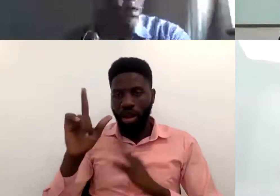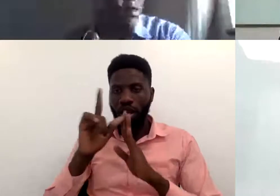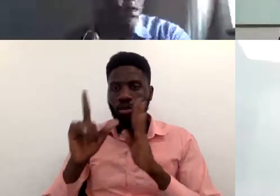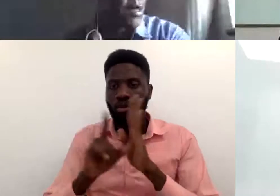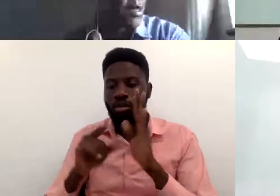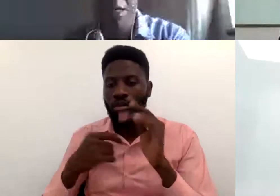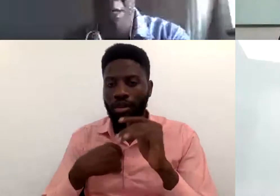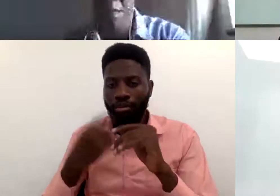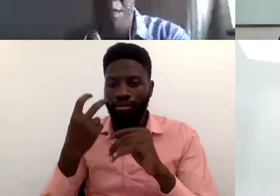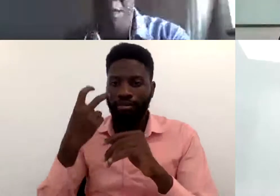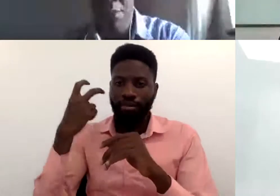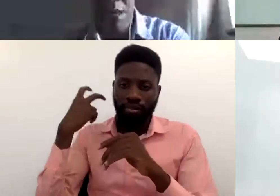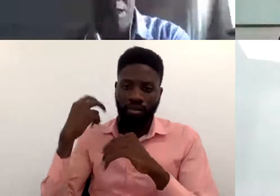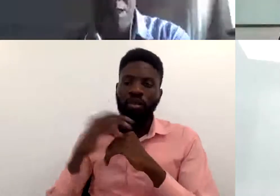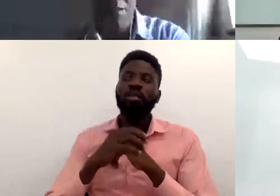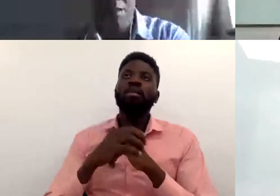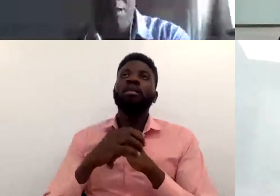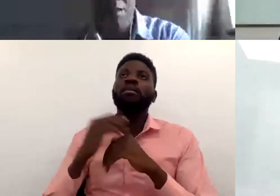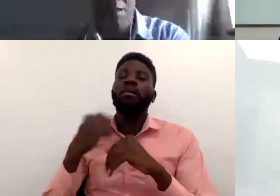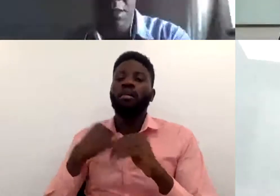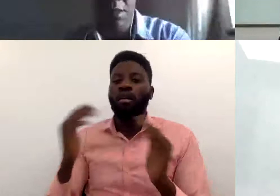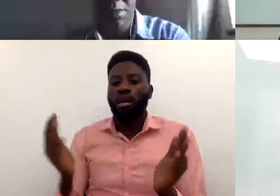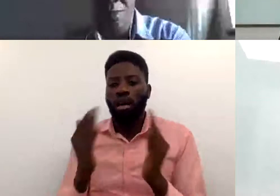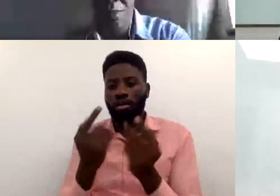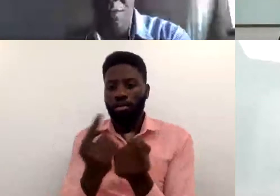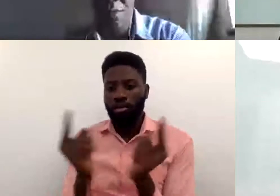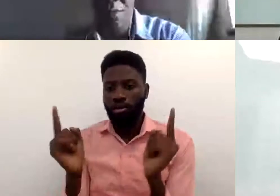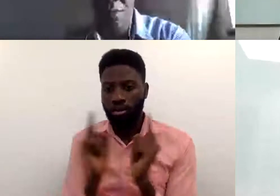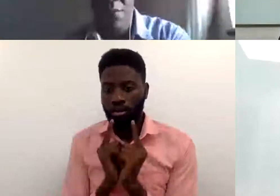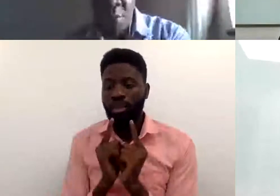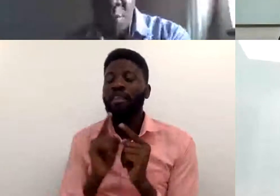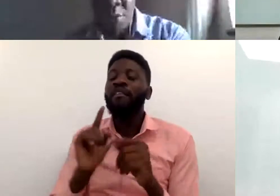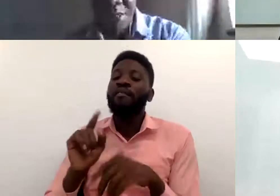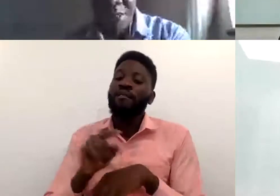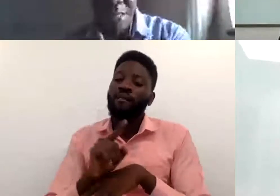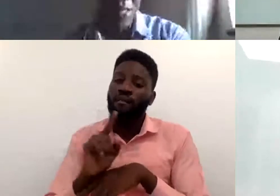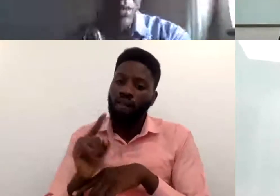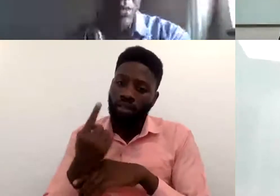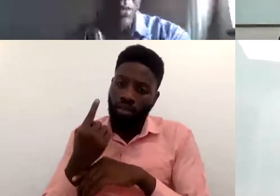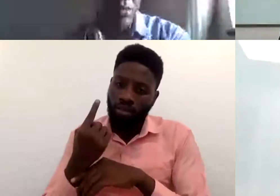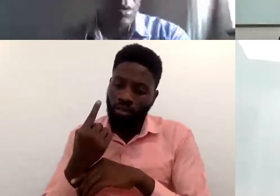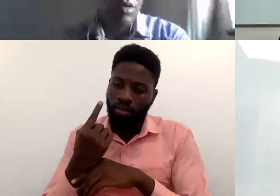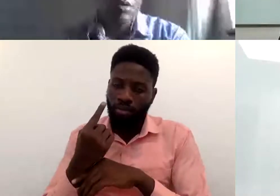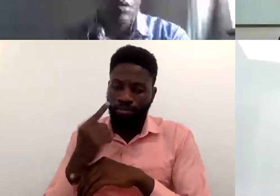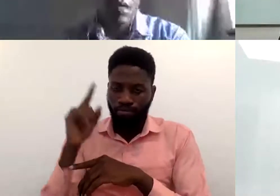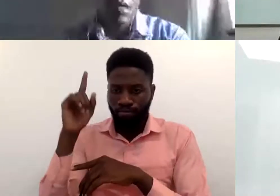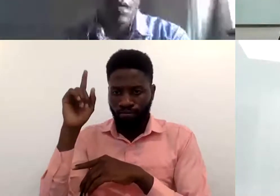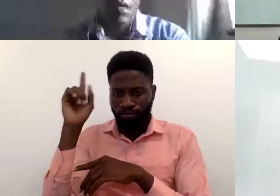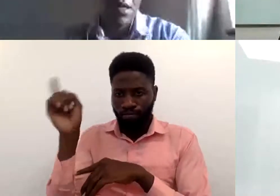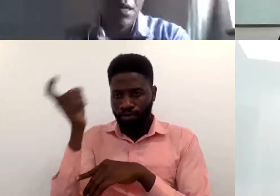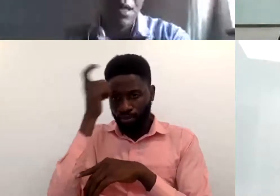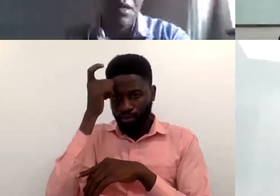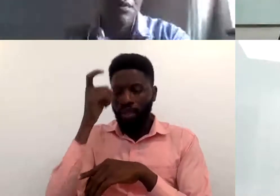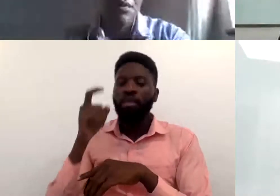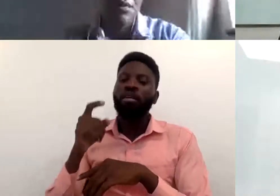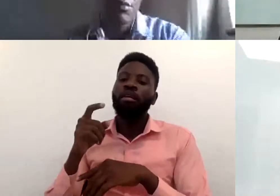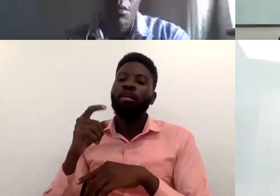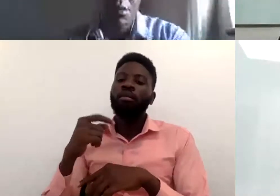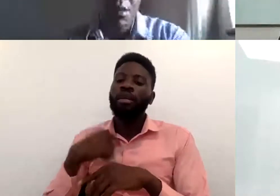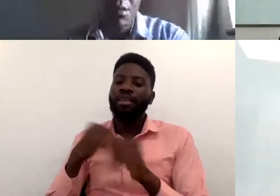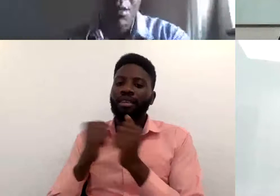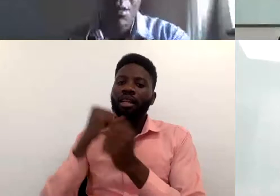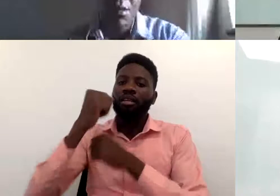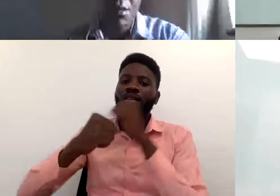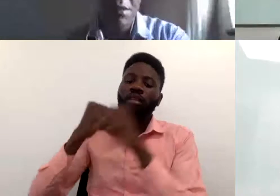that I would actually encourage everyone. First, ask yourself, what exactly do you want to be 10 years from